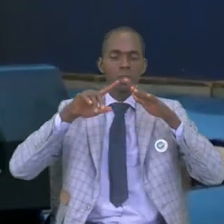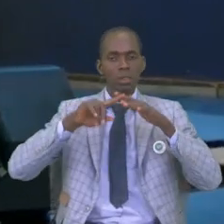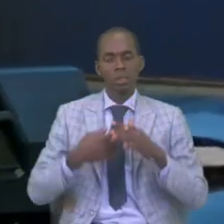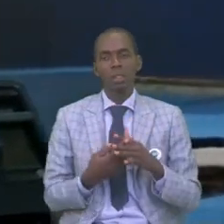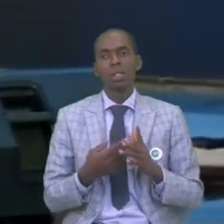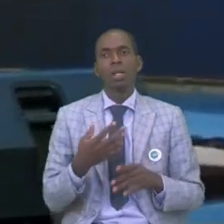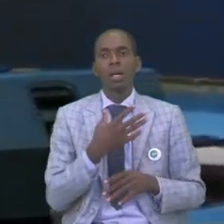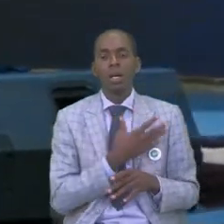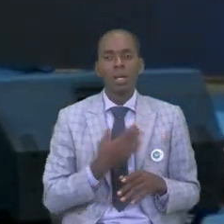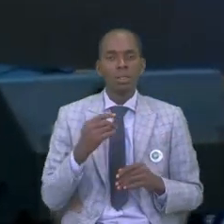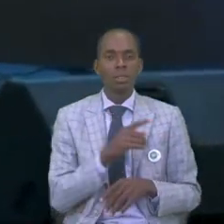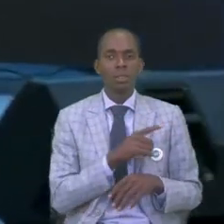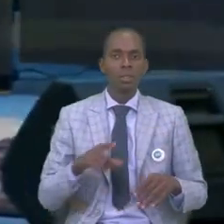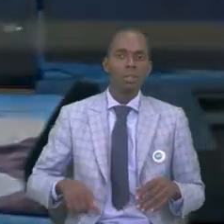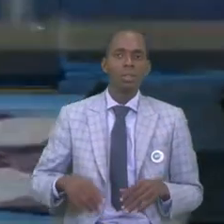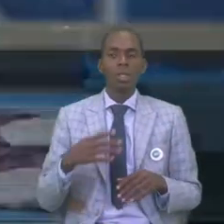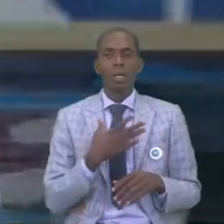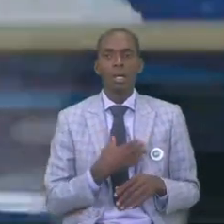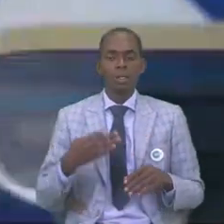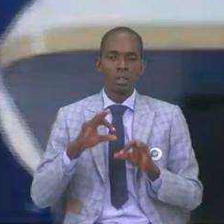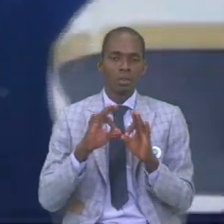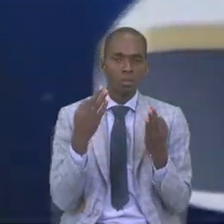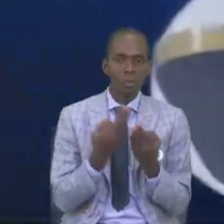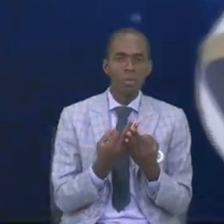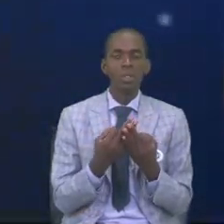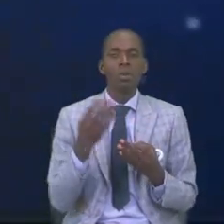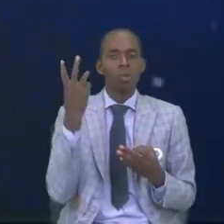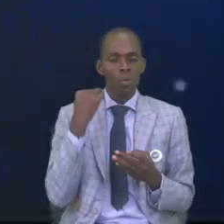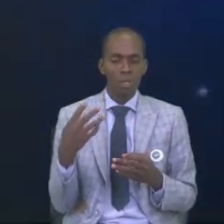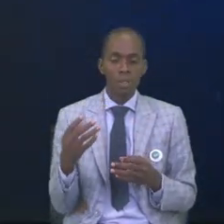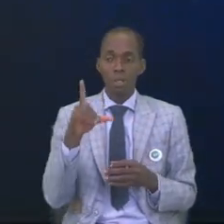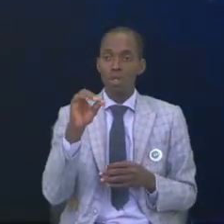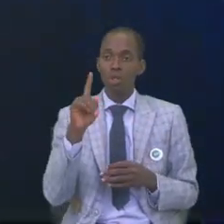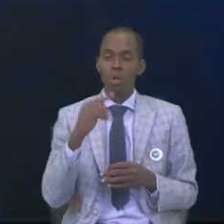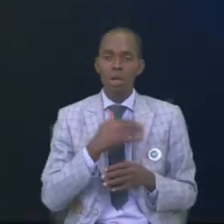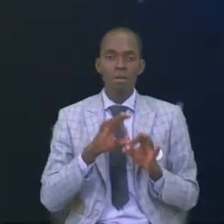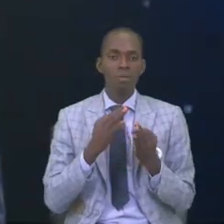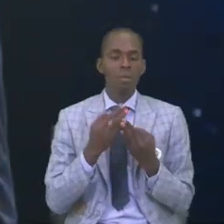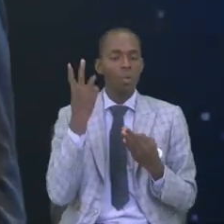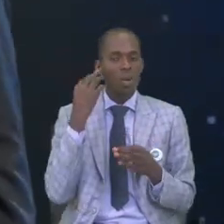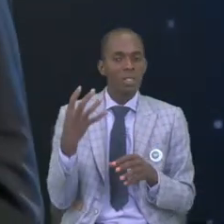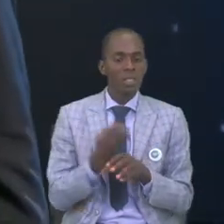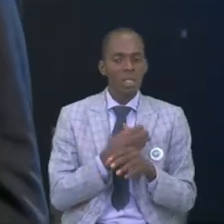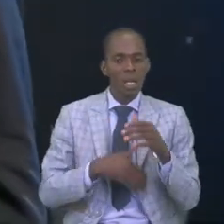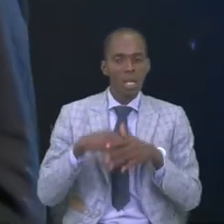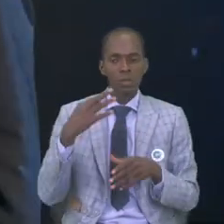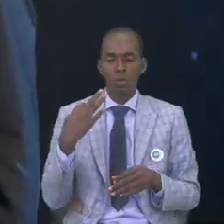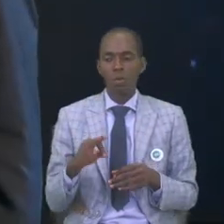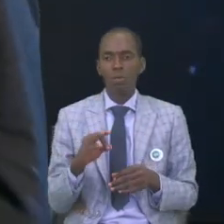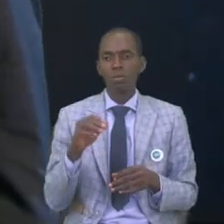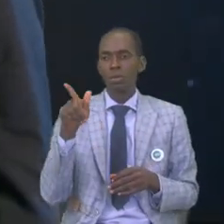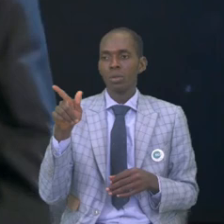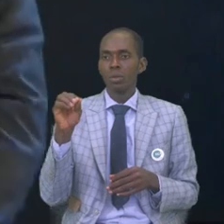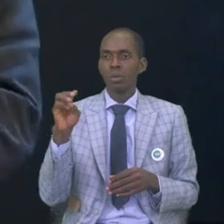the Lot and the family were taken out of Sodom and Gomorrah before the fire of